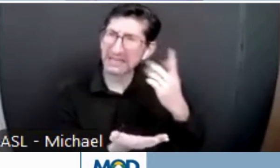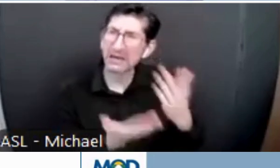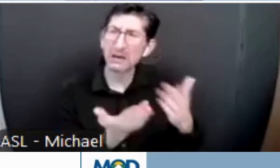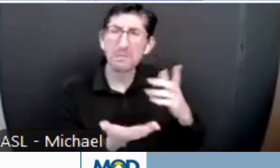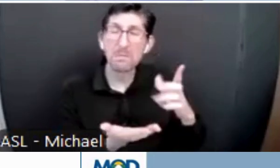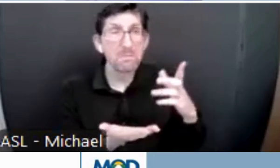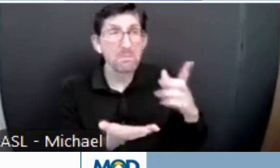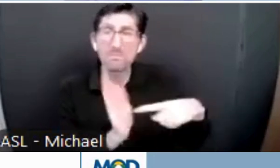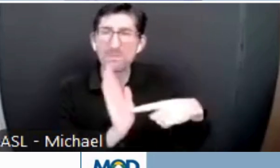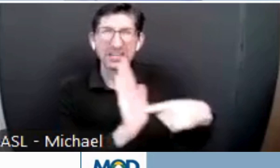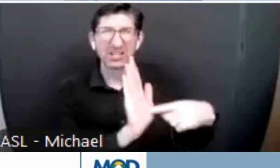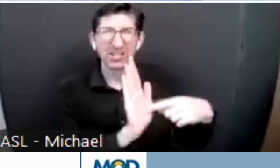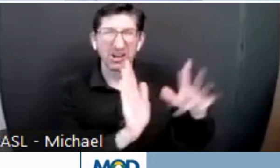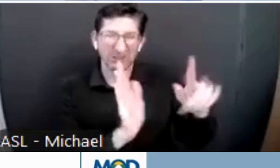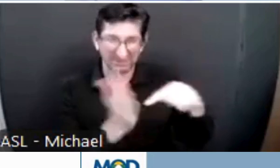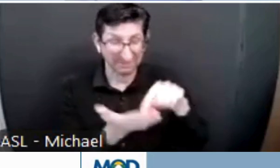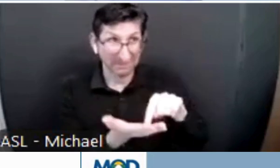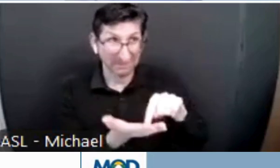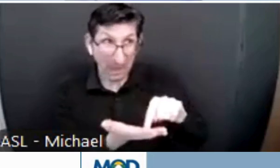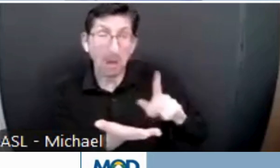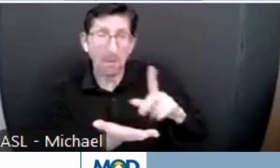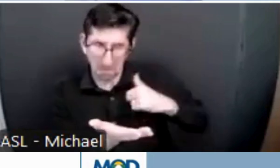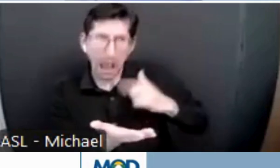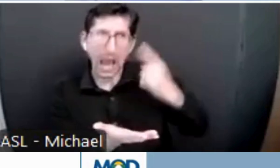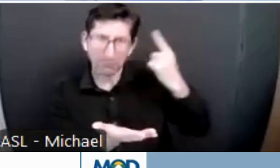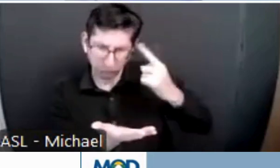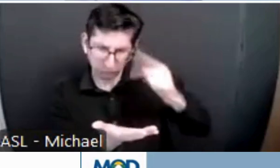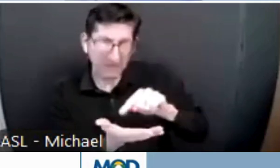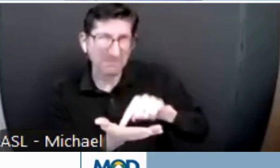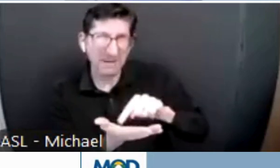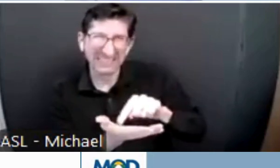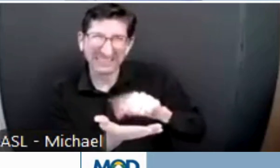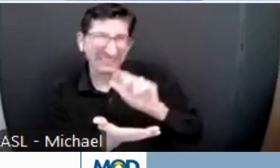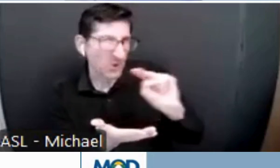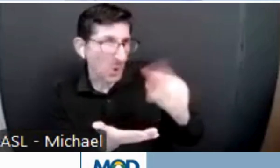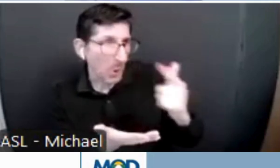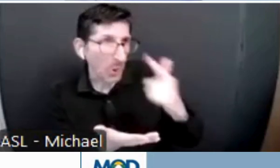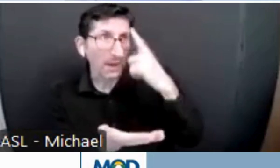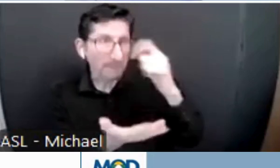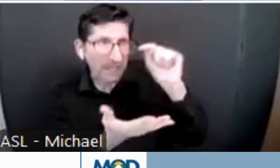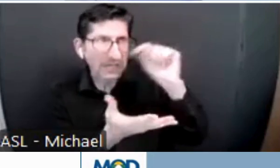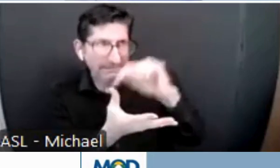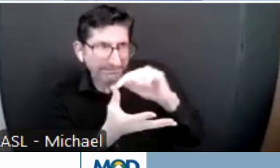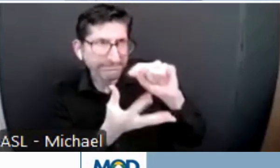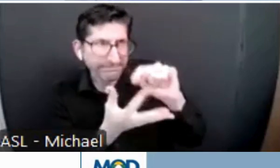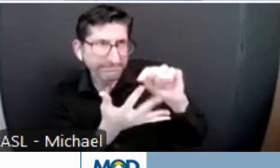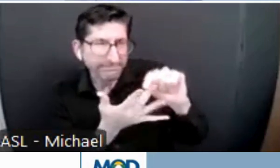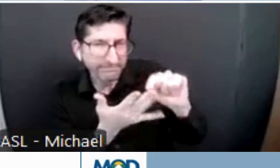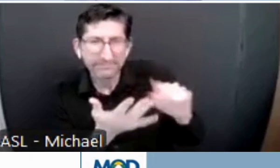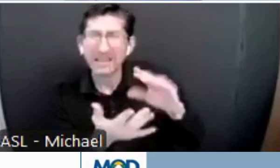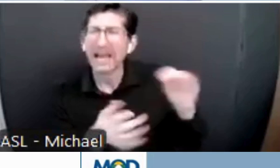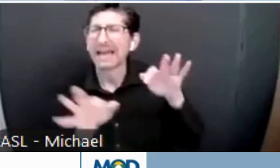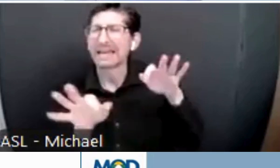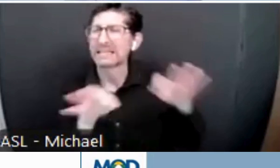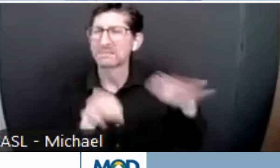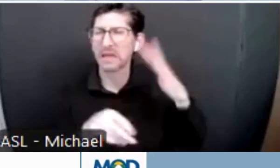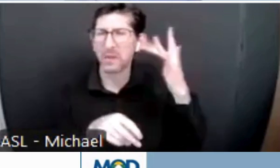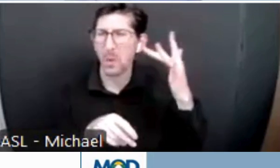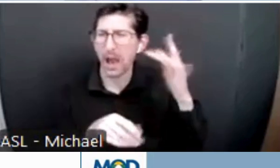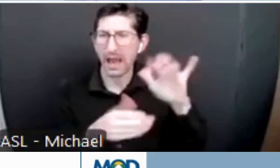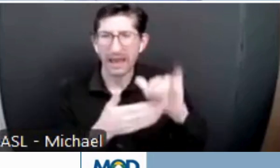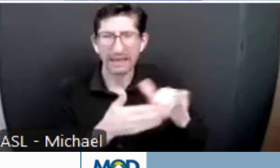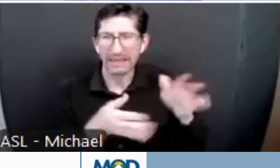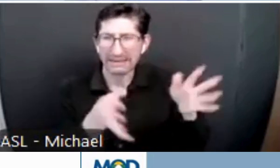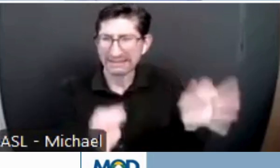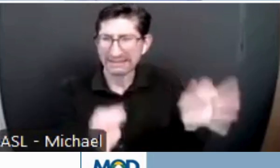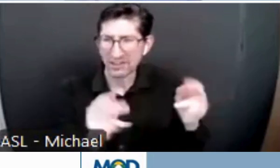demonstrate in the end that it isn't effective, and explain the disability related reason why, because that would be important